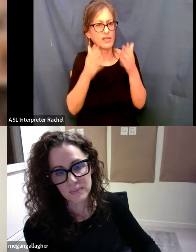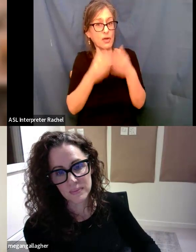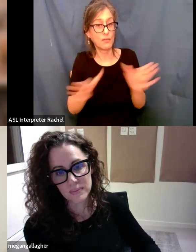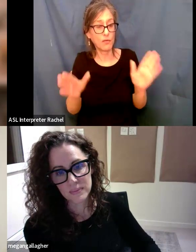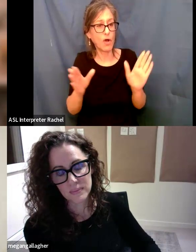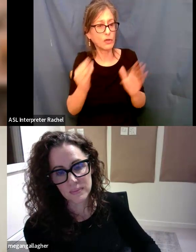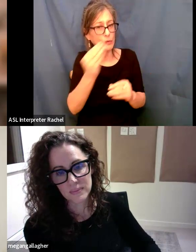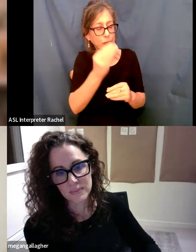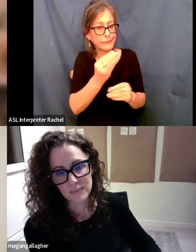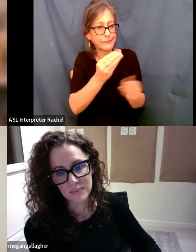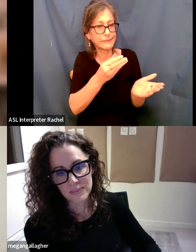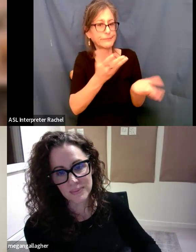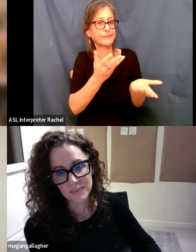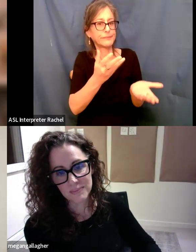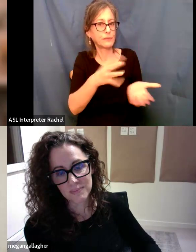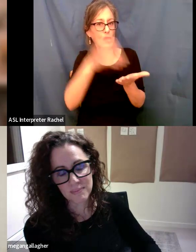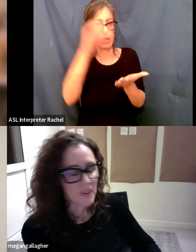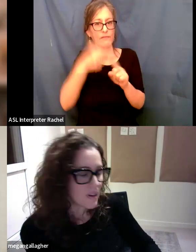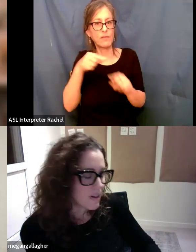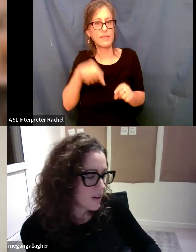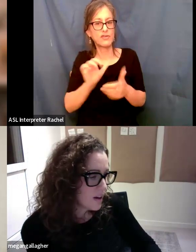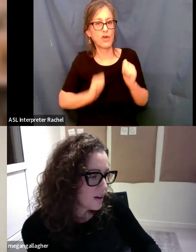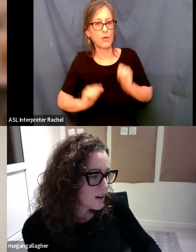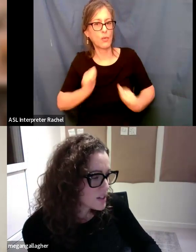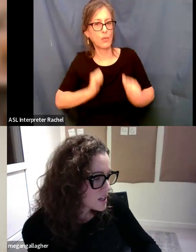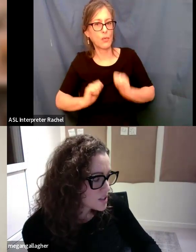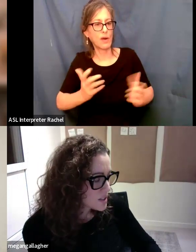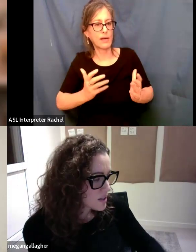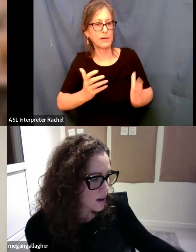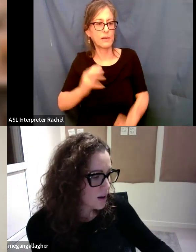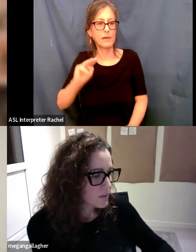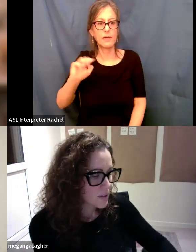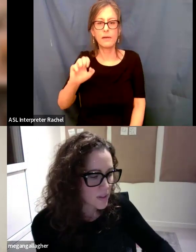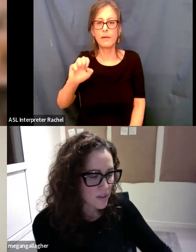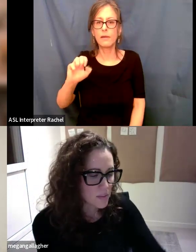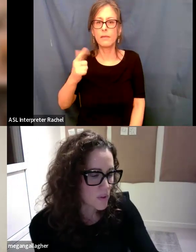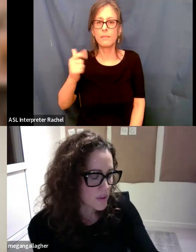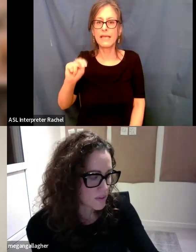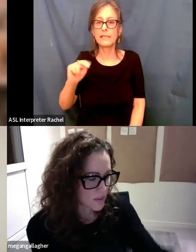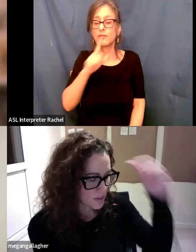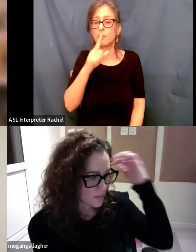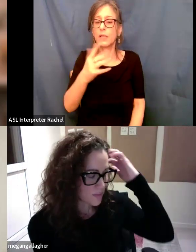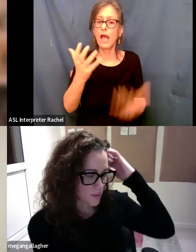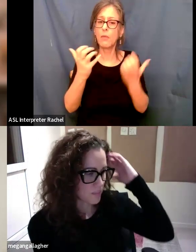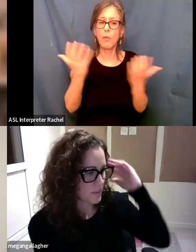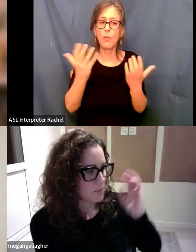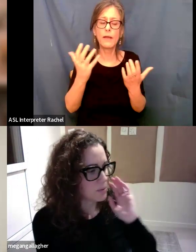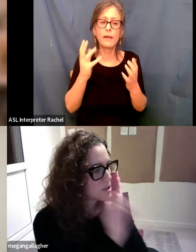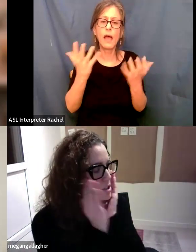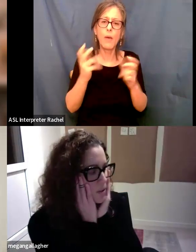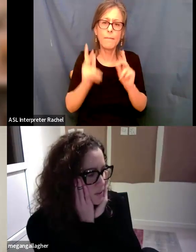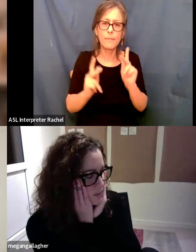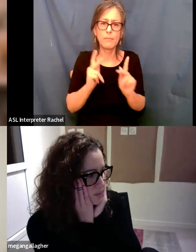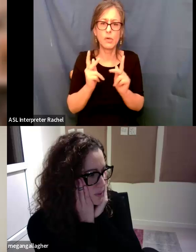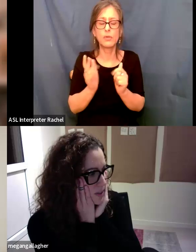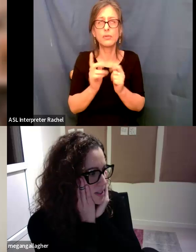take away from from the show? Gosh, I would love nothing more than for people